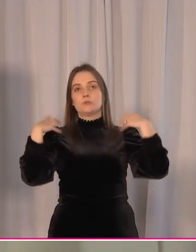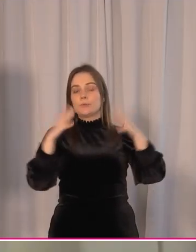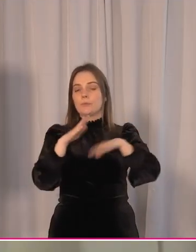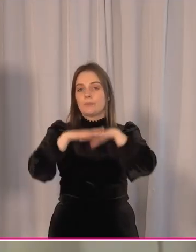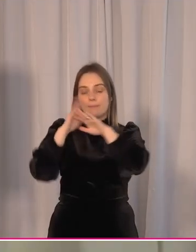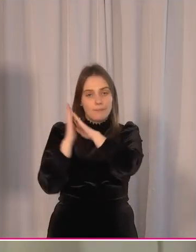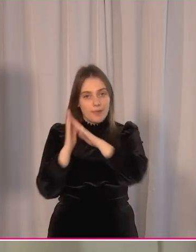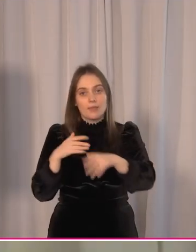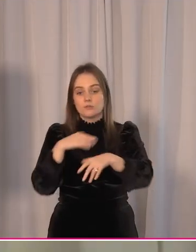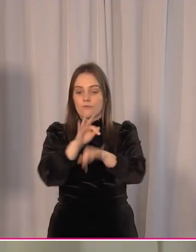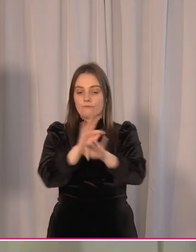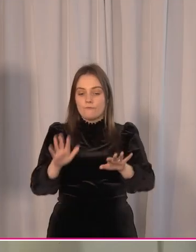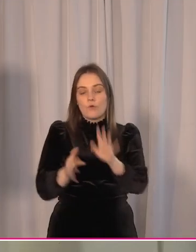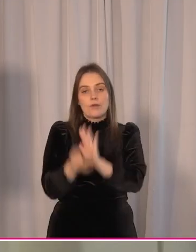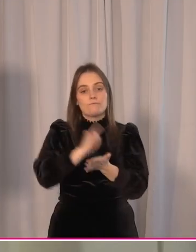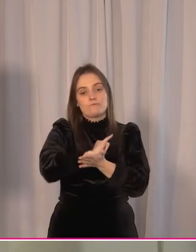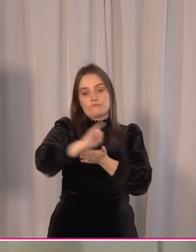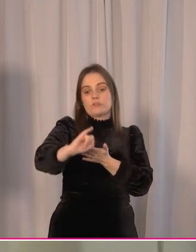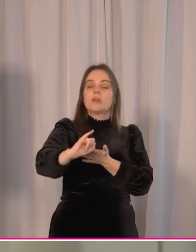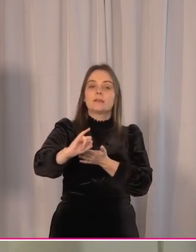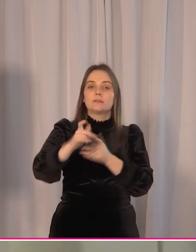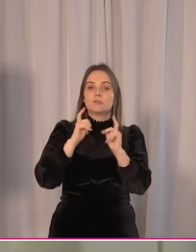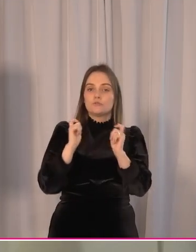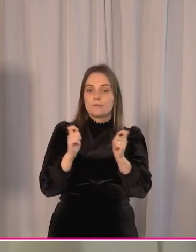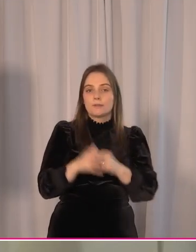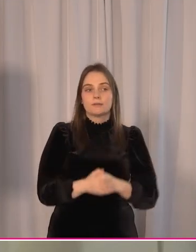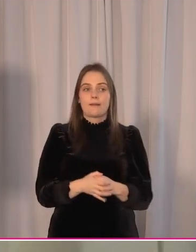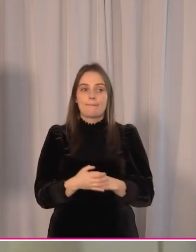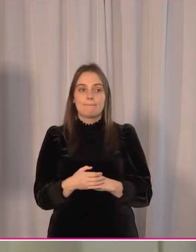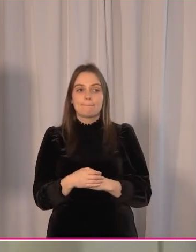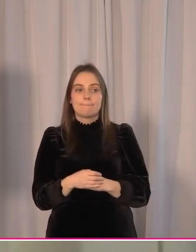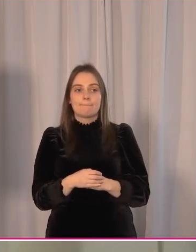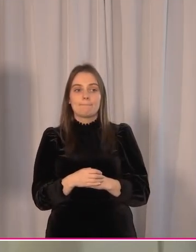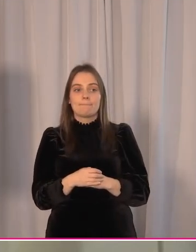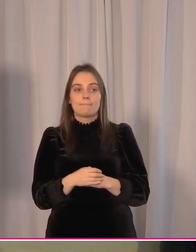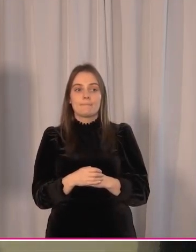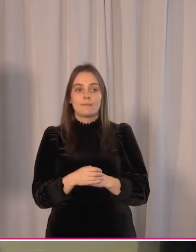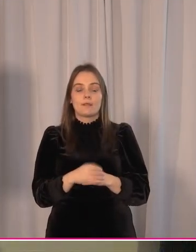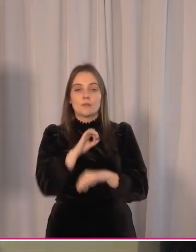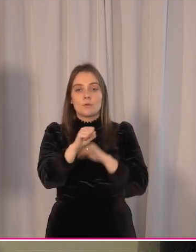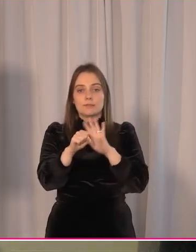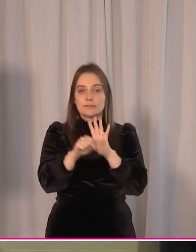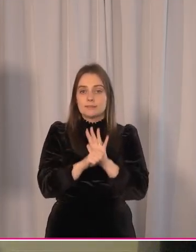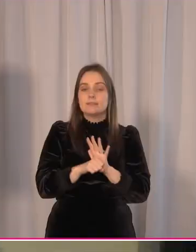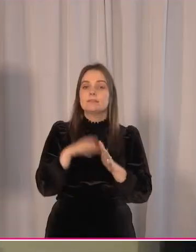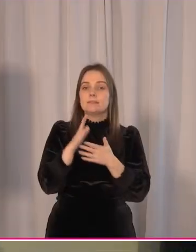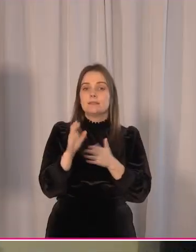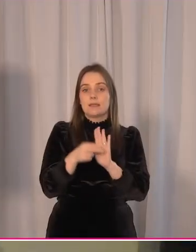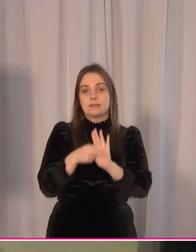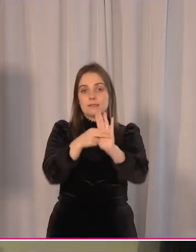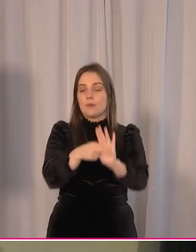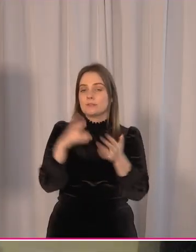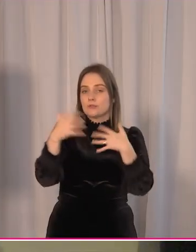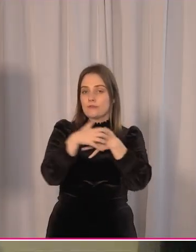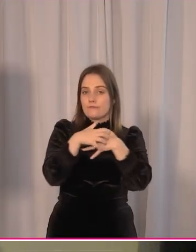diagnosis and don't take the treatment. Or, I mean, it's acknowledged as state-sponsored violence against women,